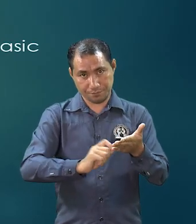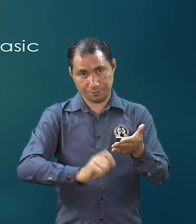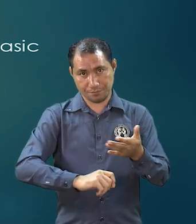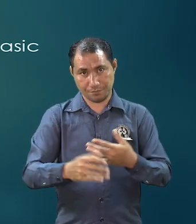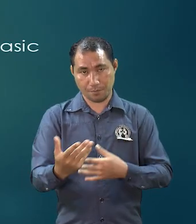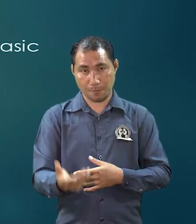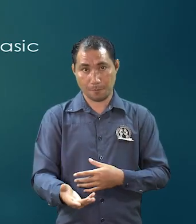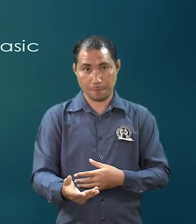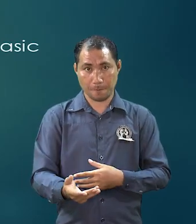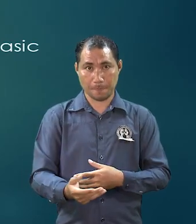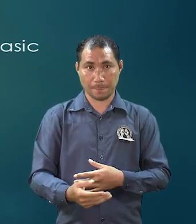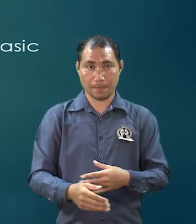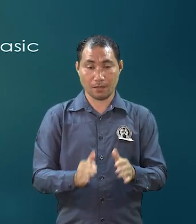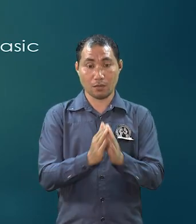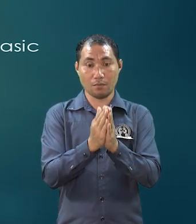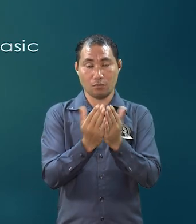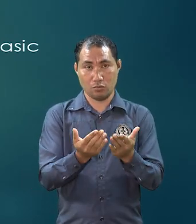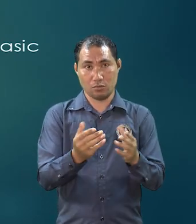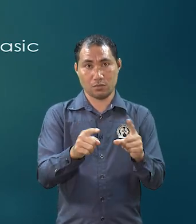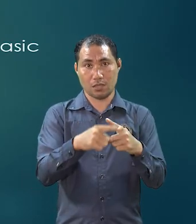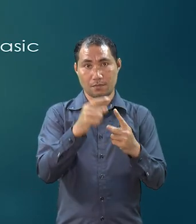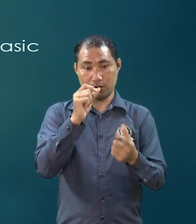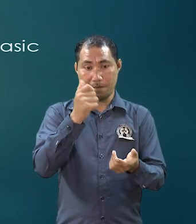exercise book and a pen